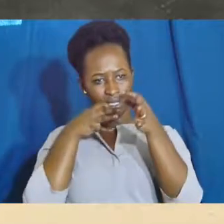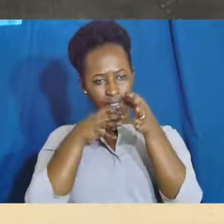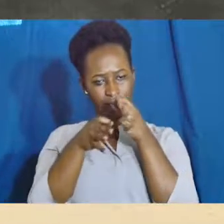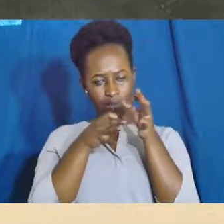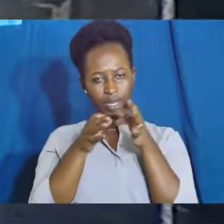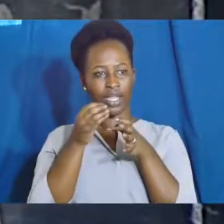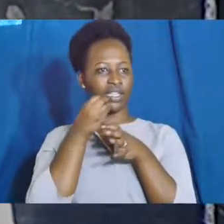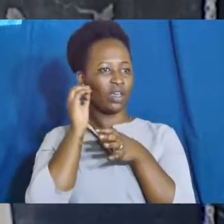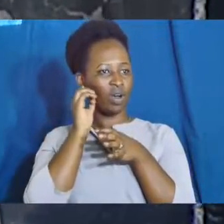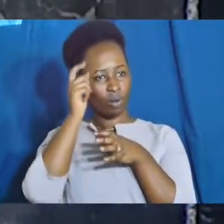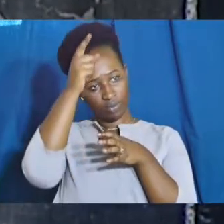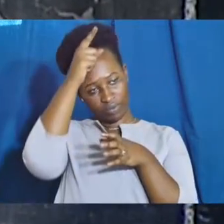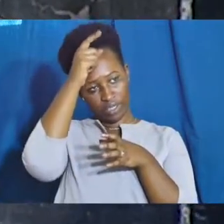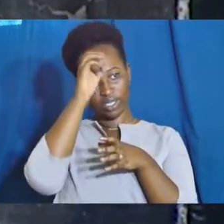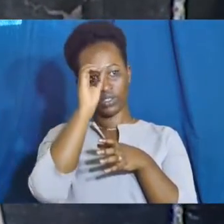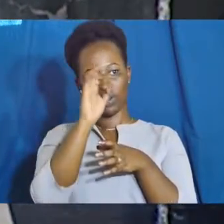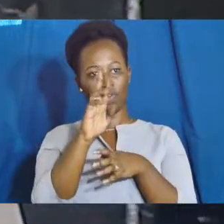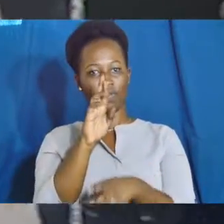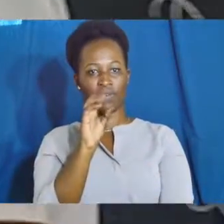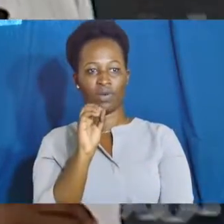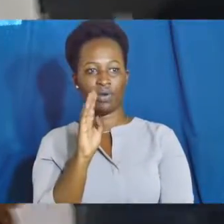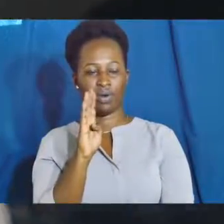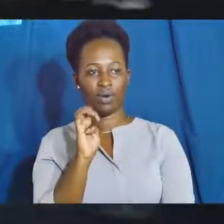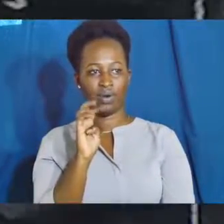the home village of Robert?